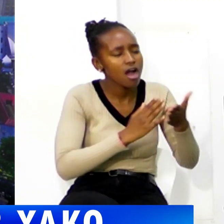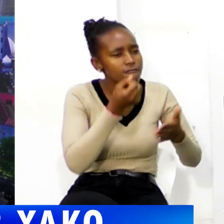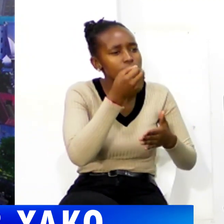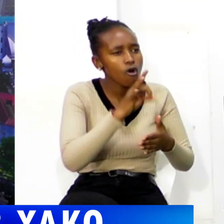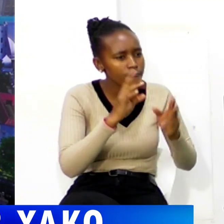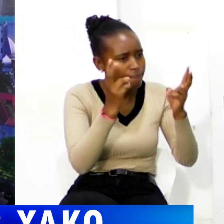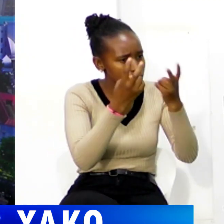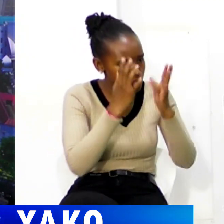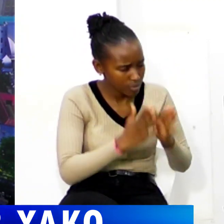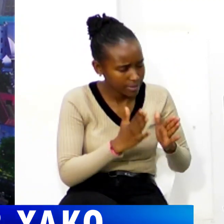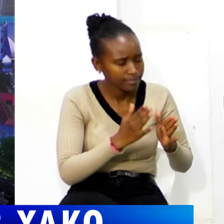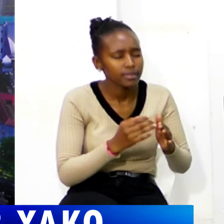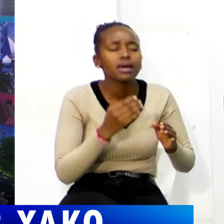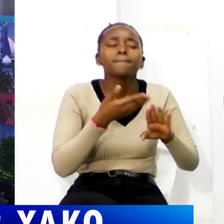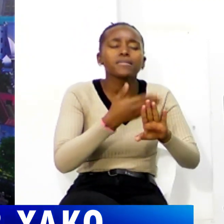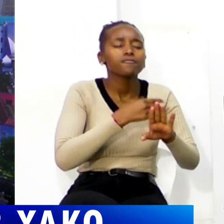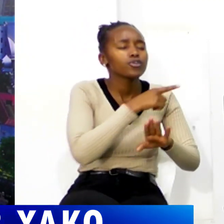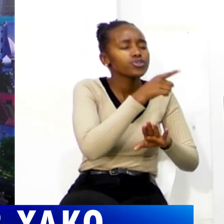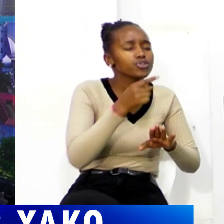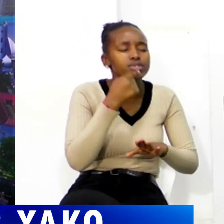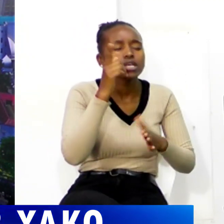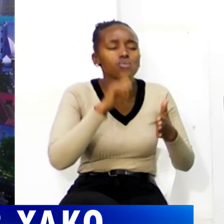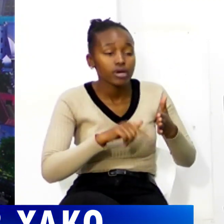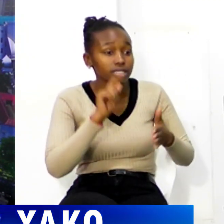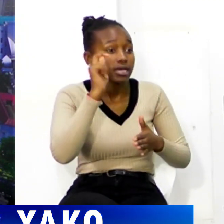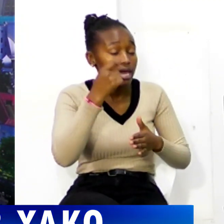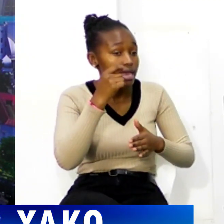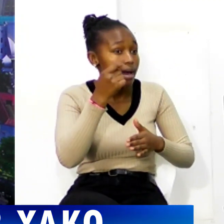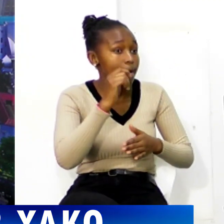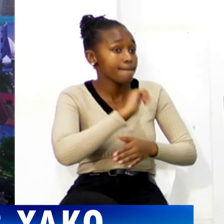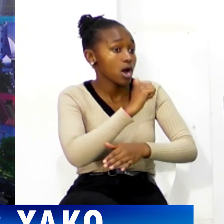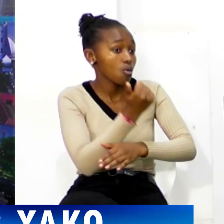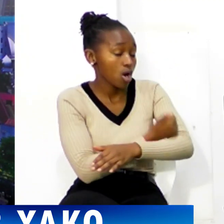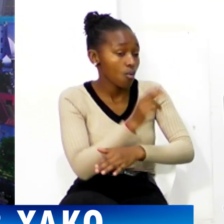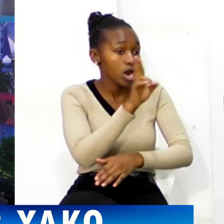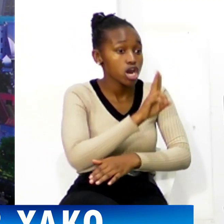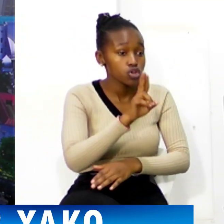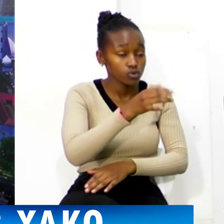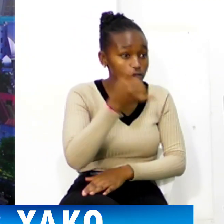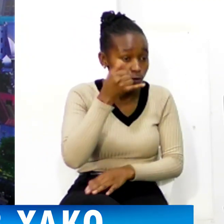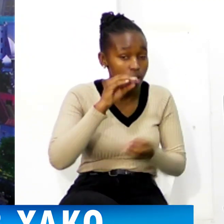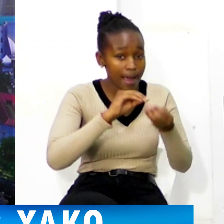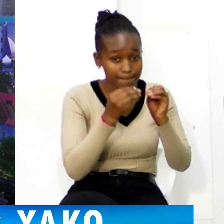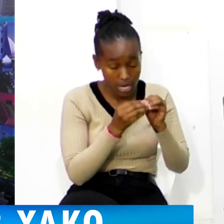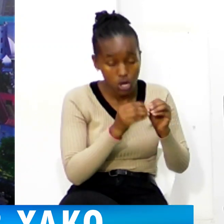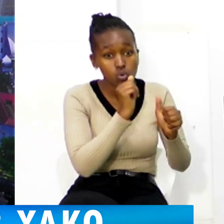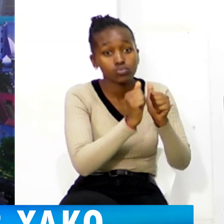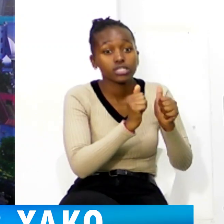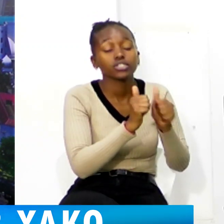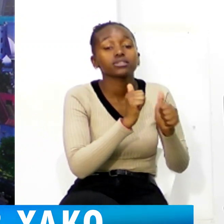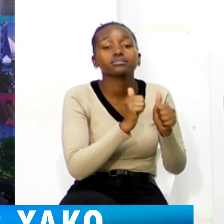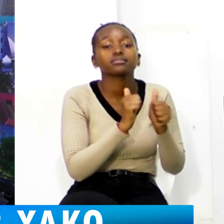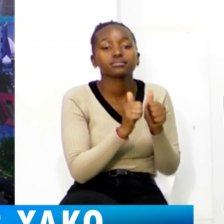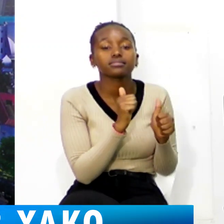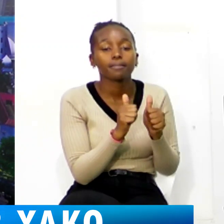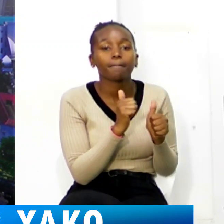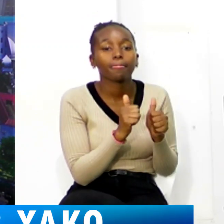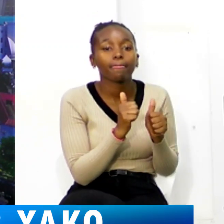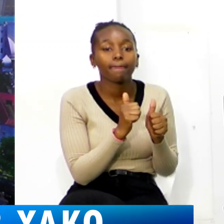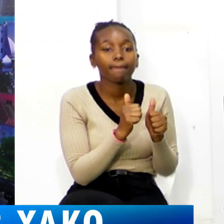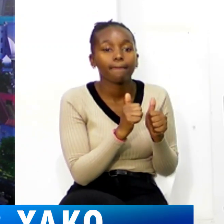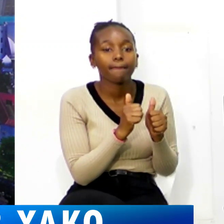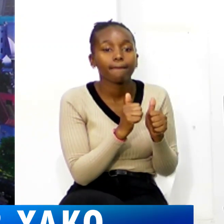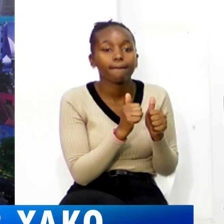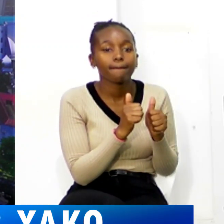About, you said Kenya Power will use the phone number of the person who